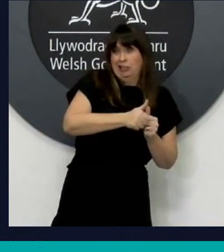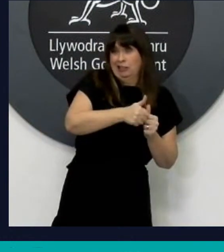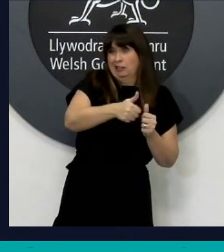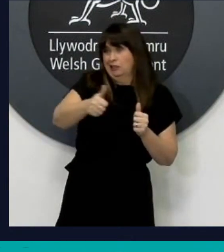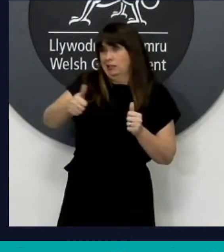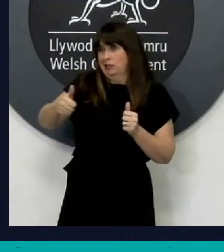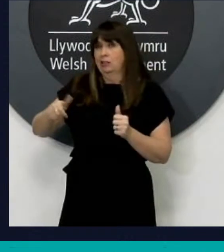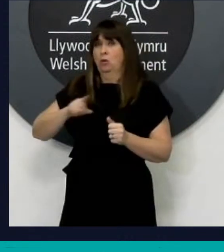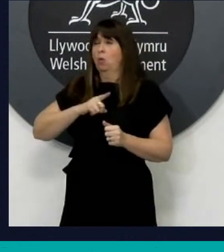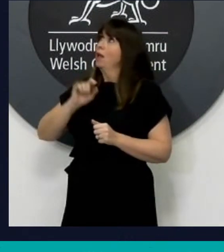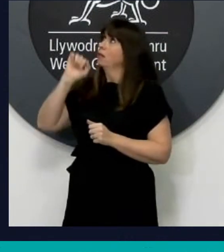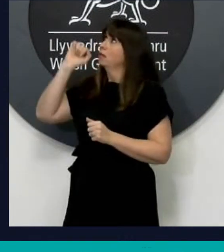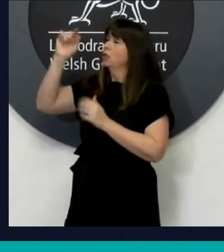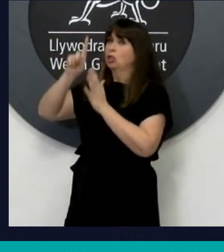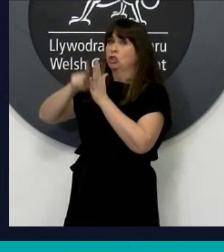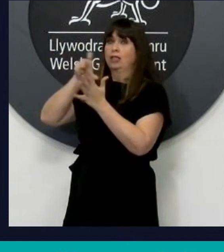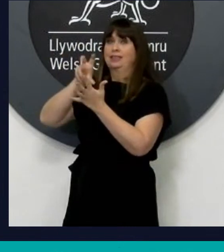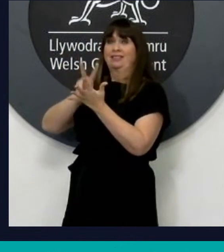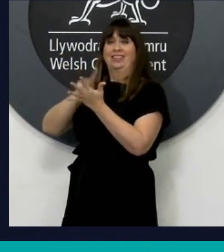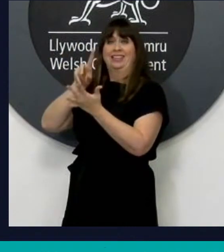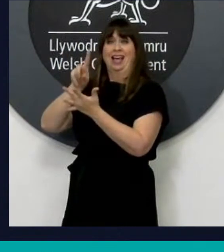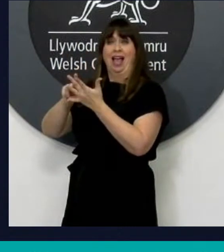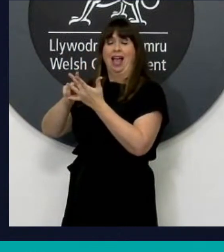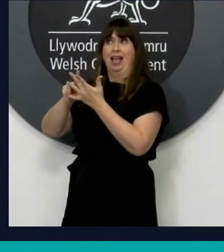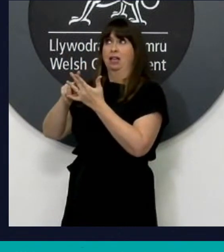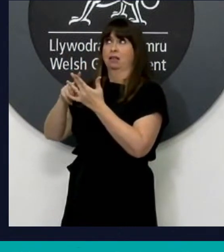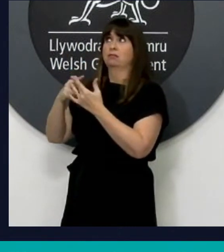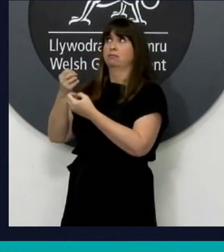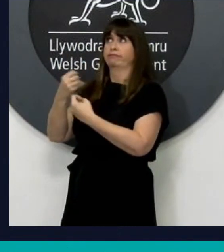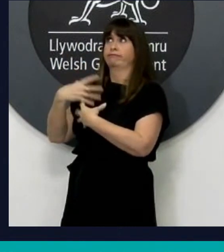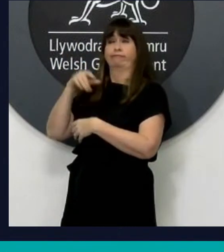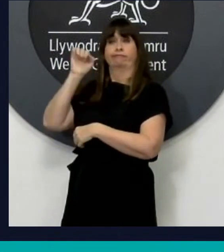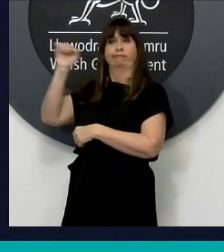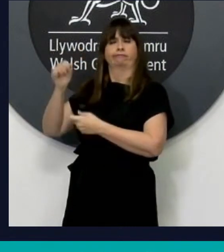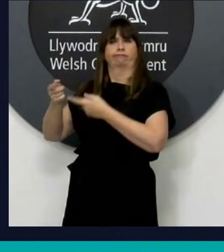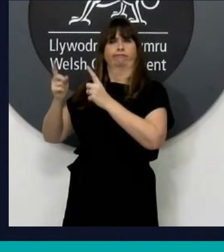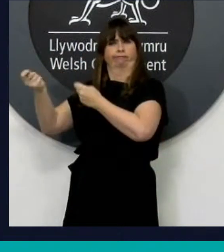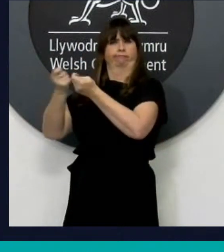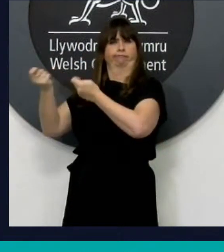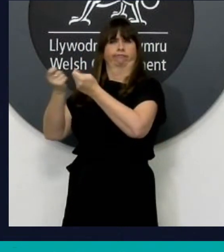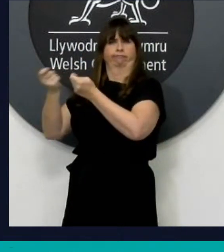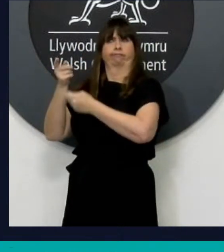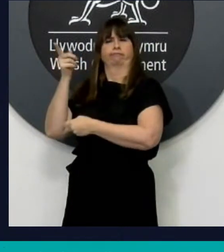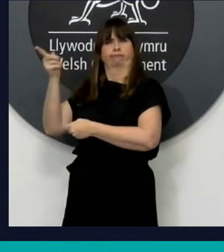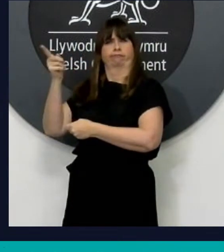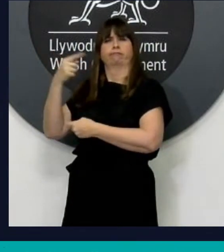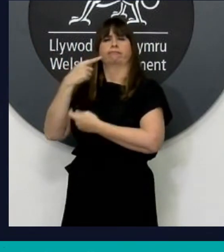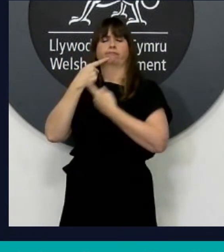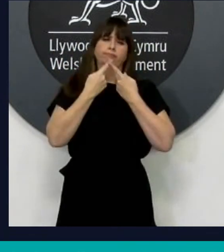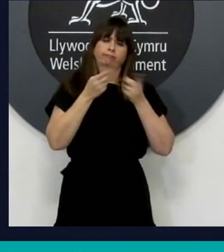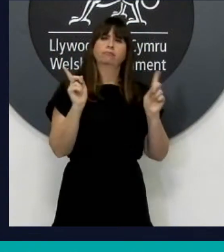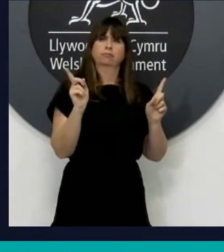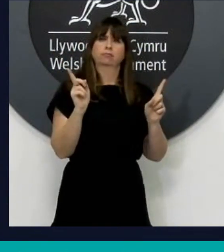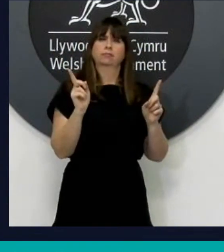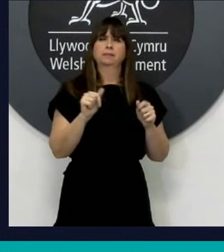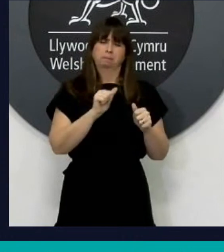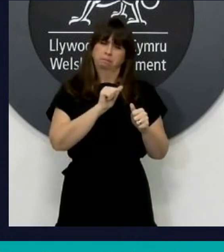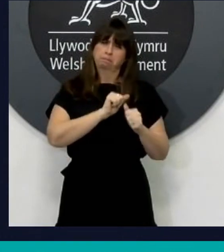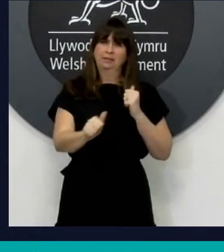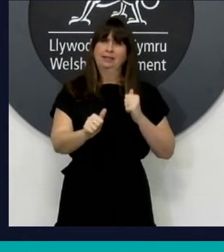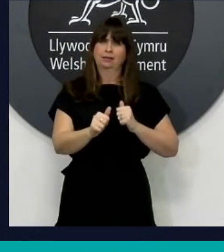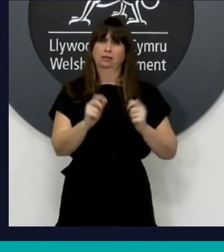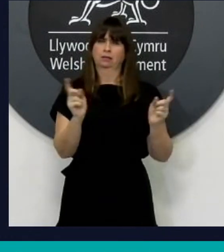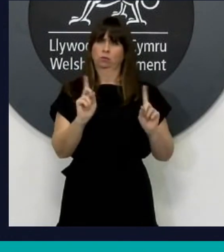with the latest JCVI advice. The Chair of the JCVI has indicated that we get the greatest